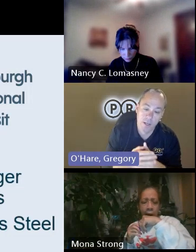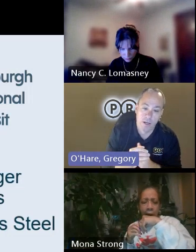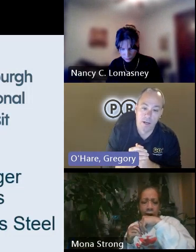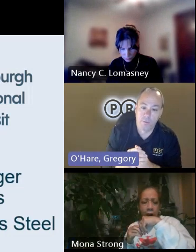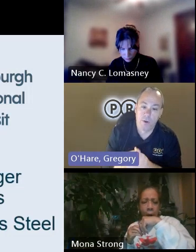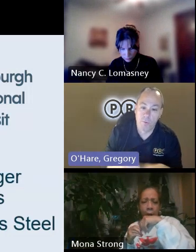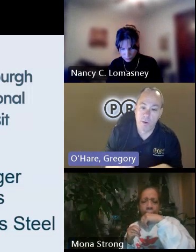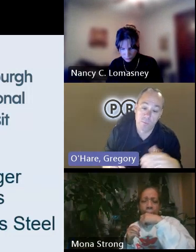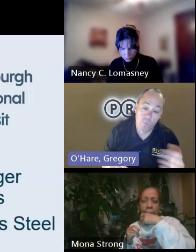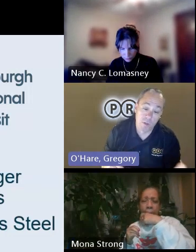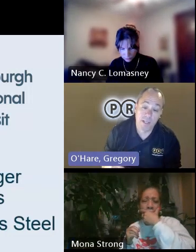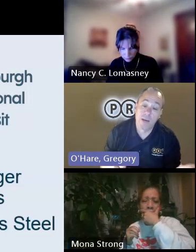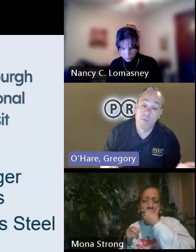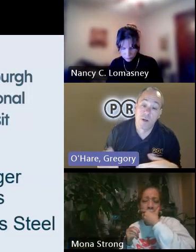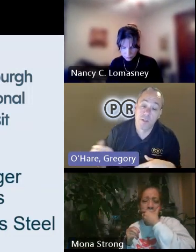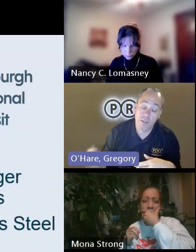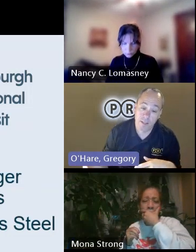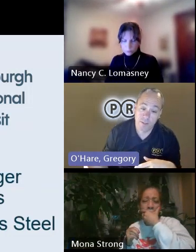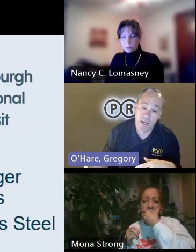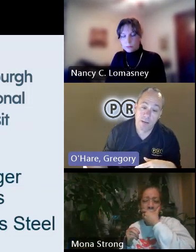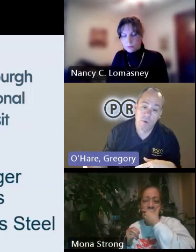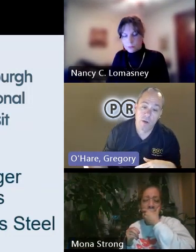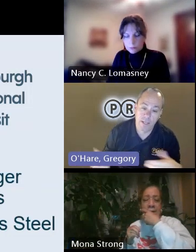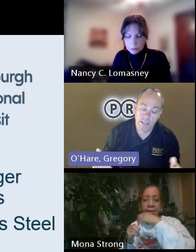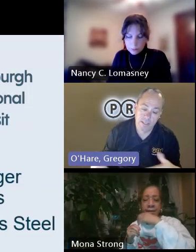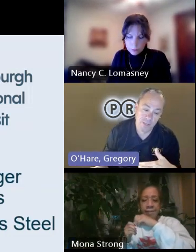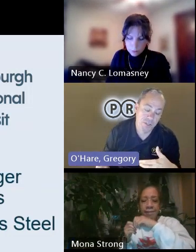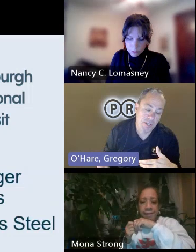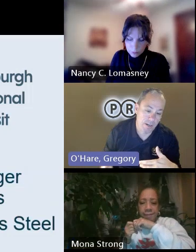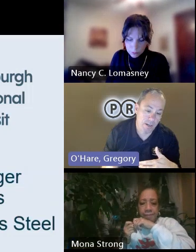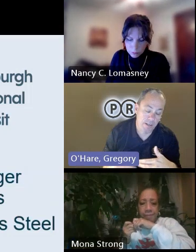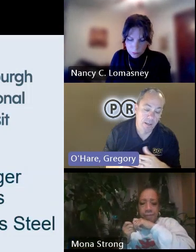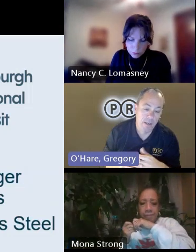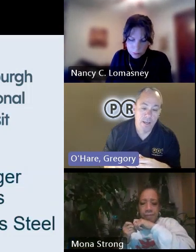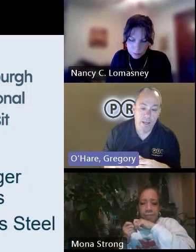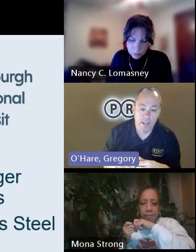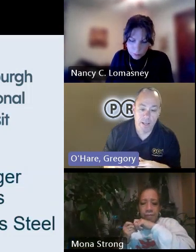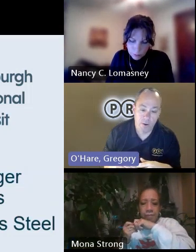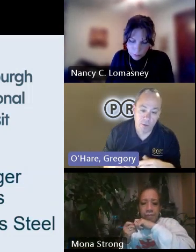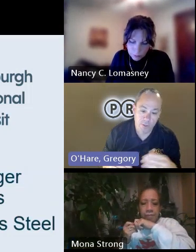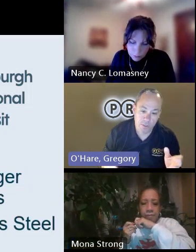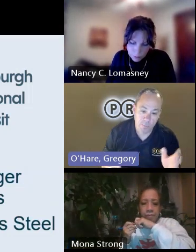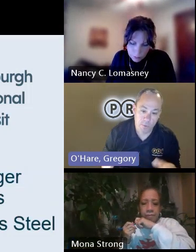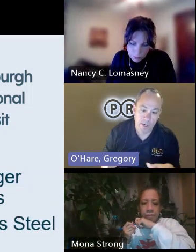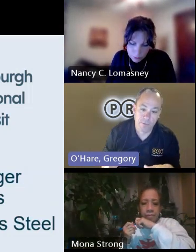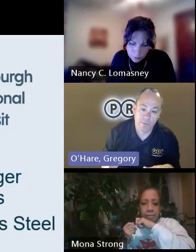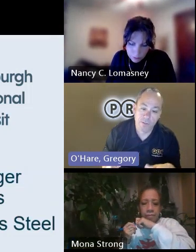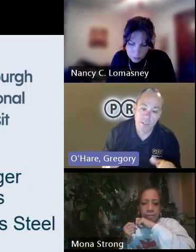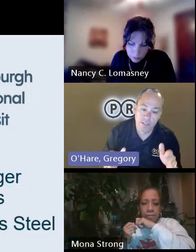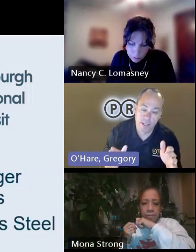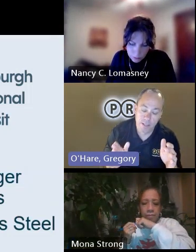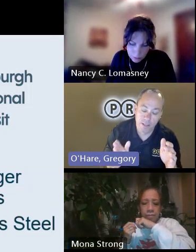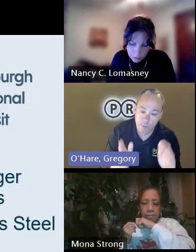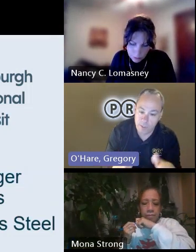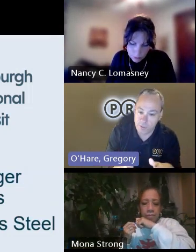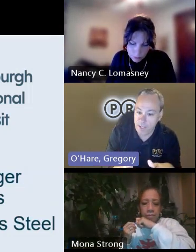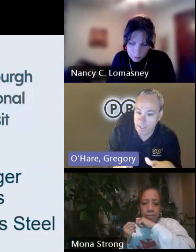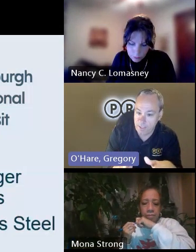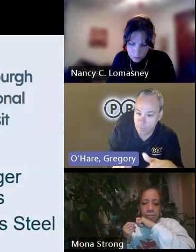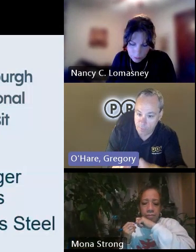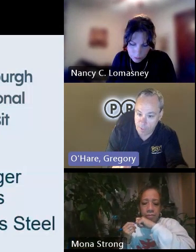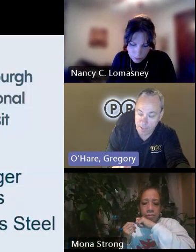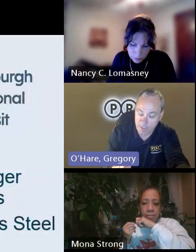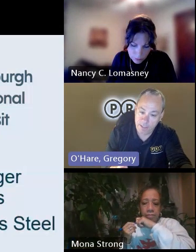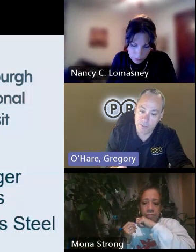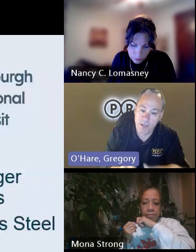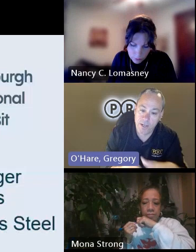across the roadway from one sidewalk to the other sidewalk in the station area. And then also to point out to folks is that where the train